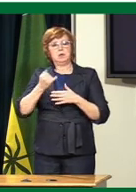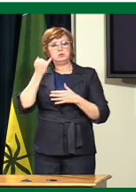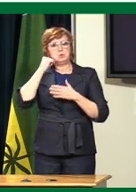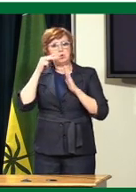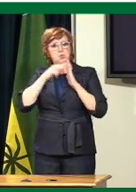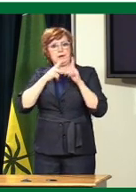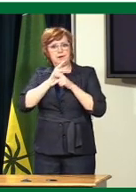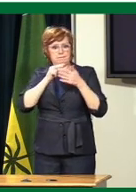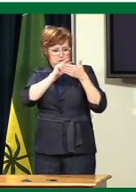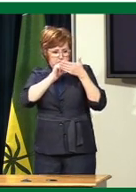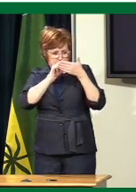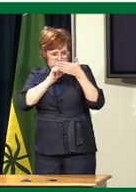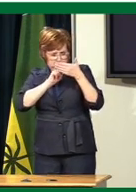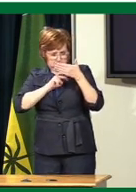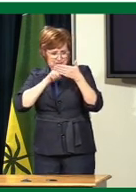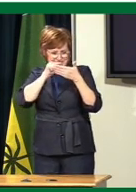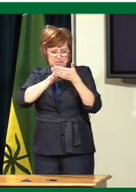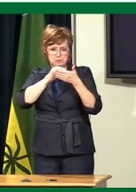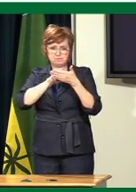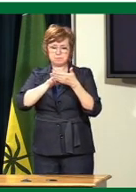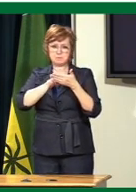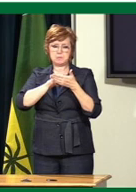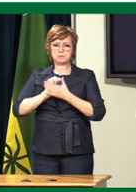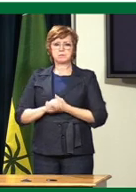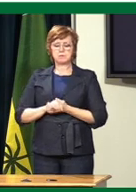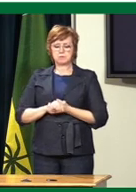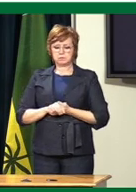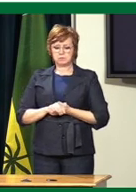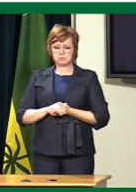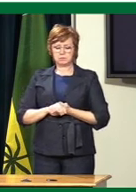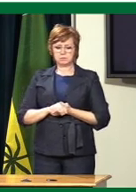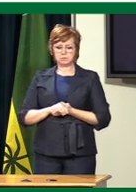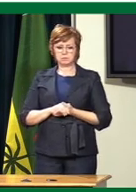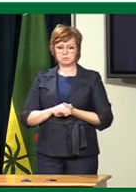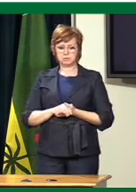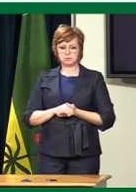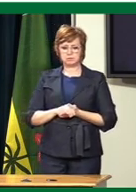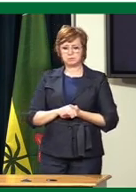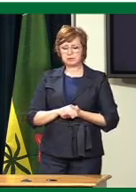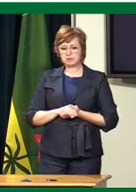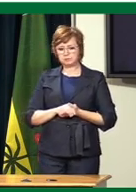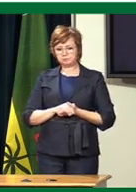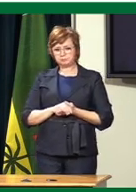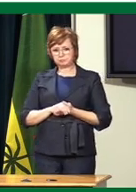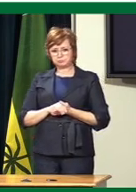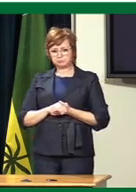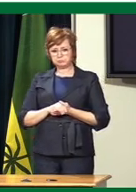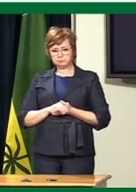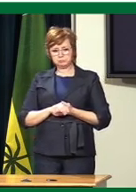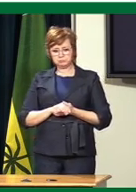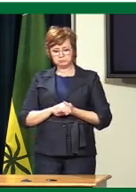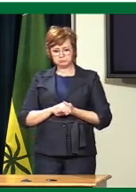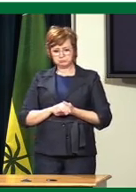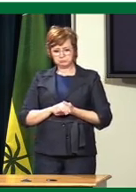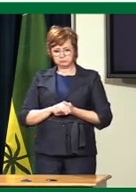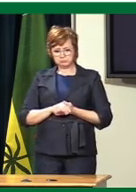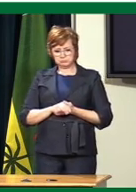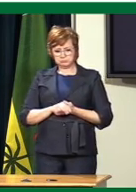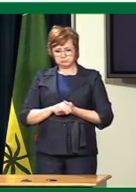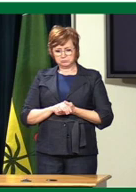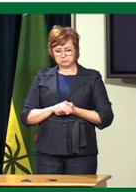it minimizes, as far as we can state, the chance of anyone having